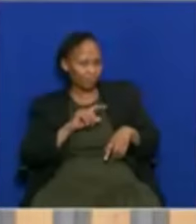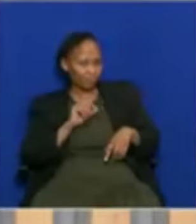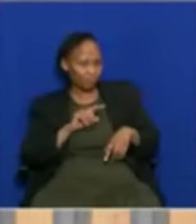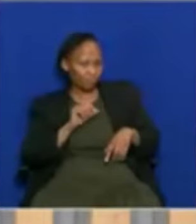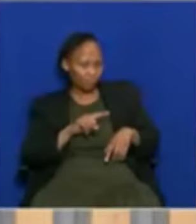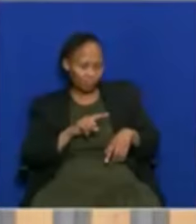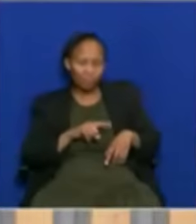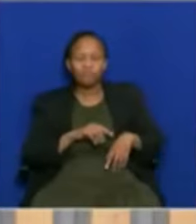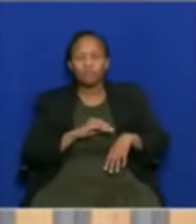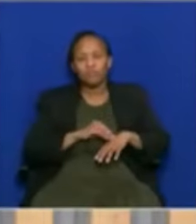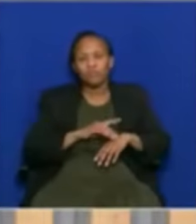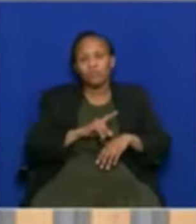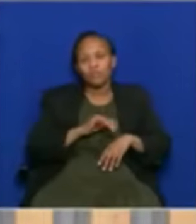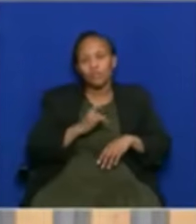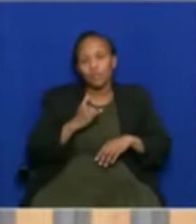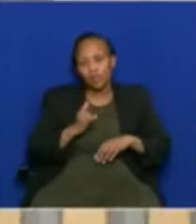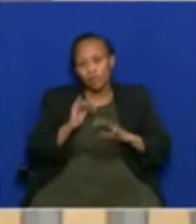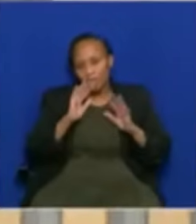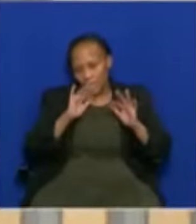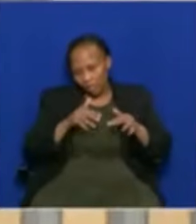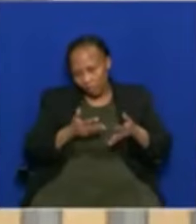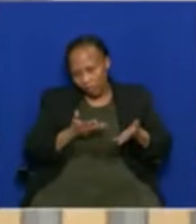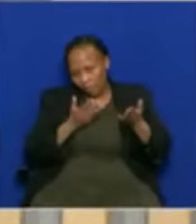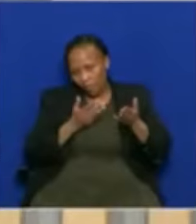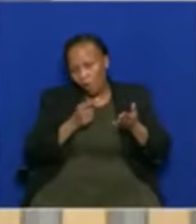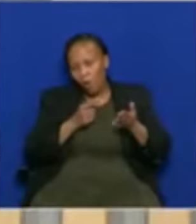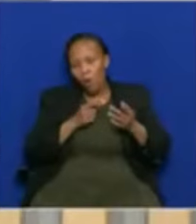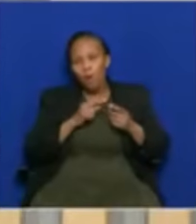Brigadier Ngube. Can I respond to you? Yes.